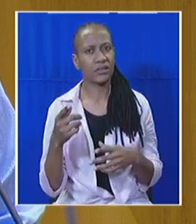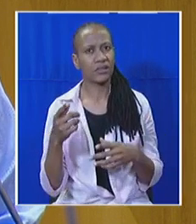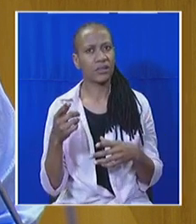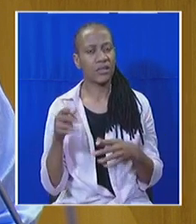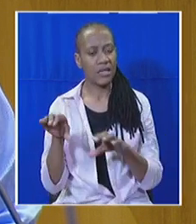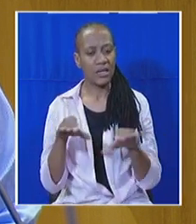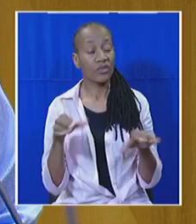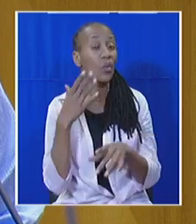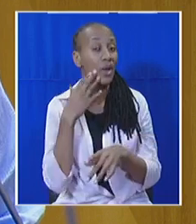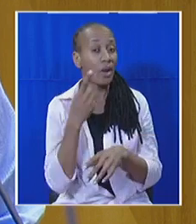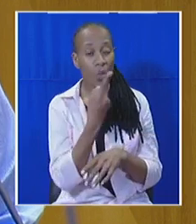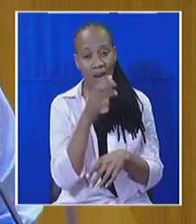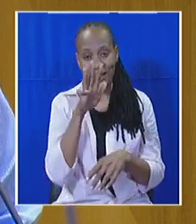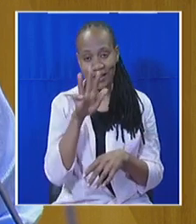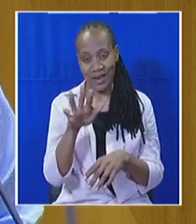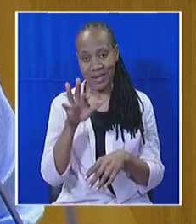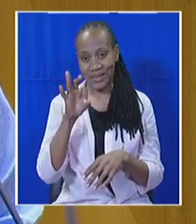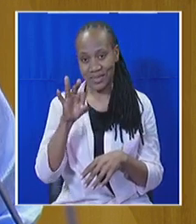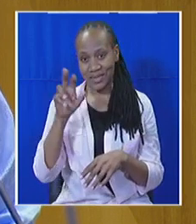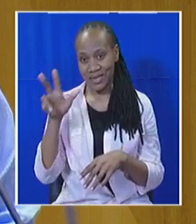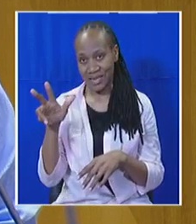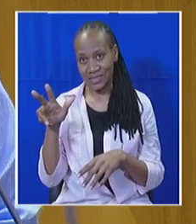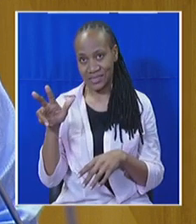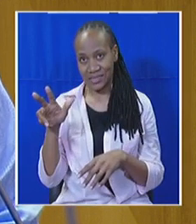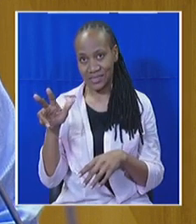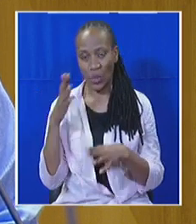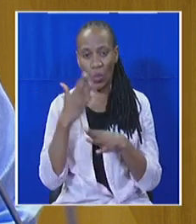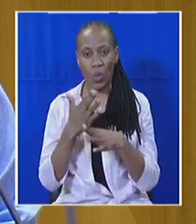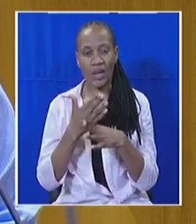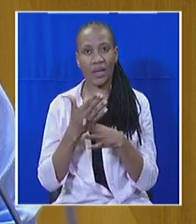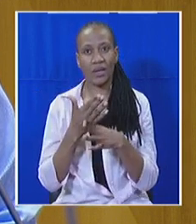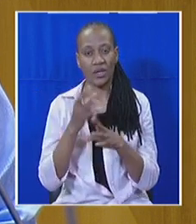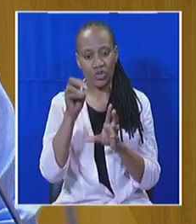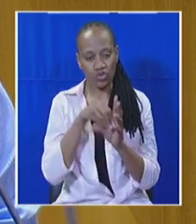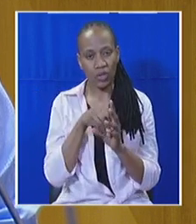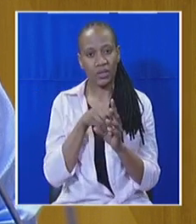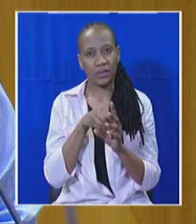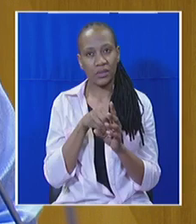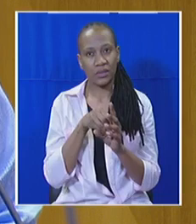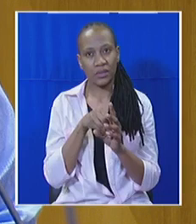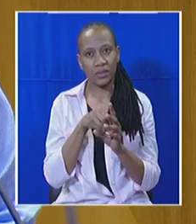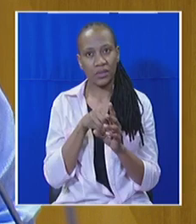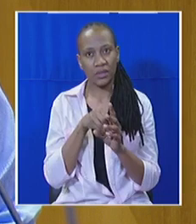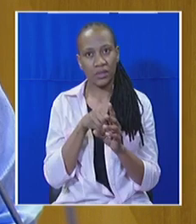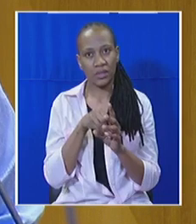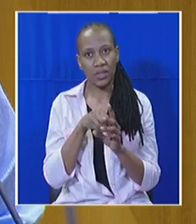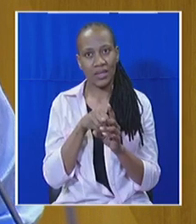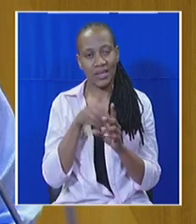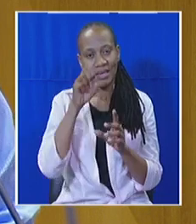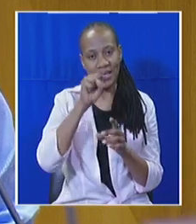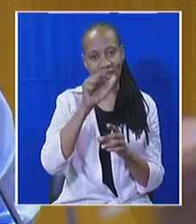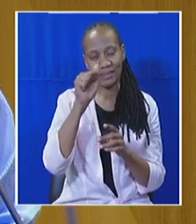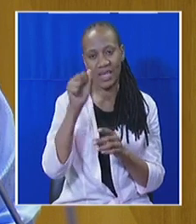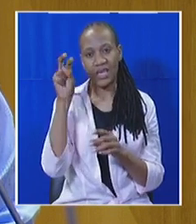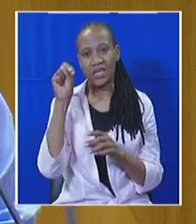activities in 1938 when she began working for the National Union of Distributive Workers and